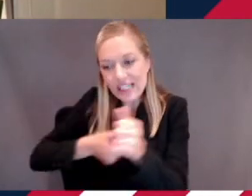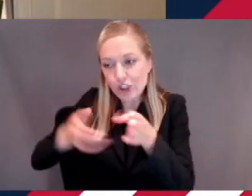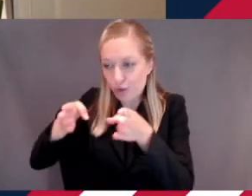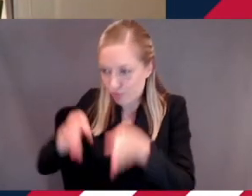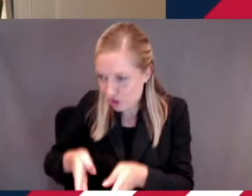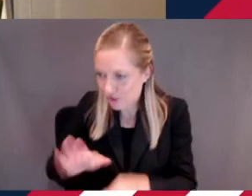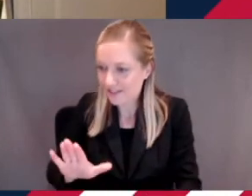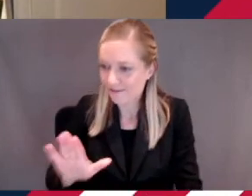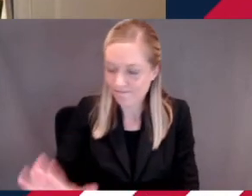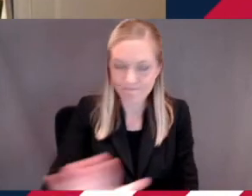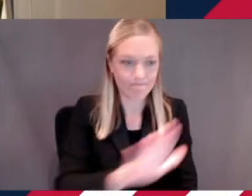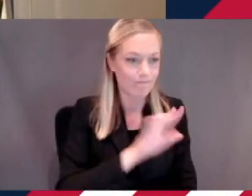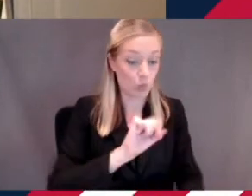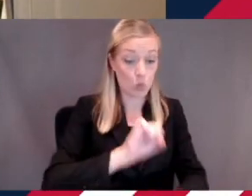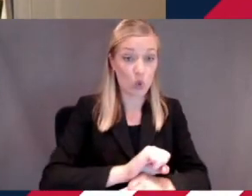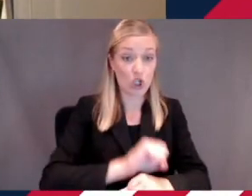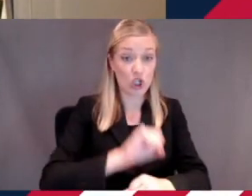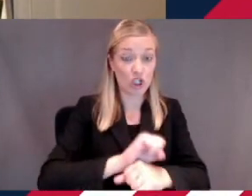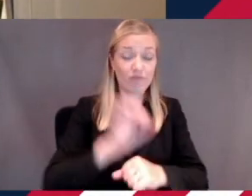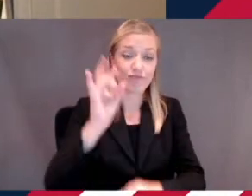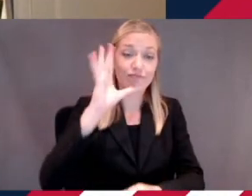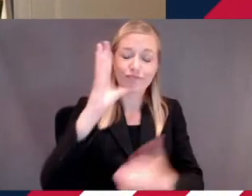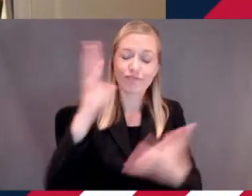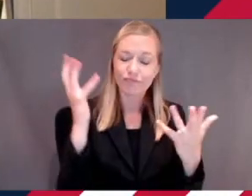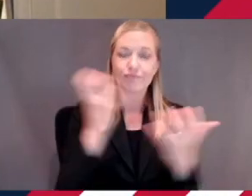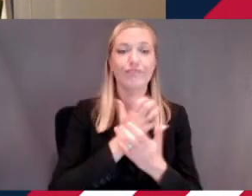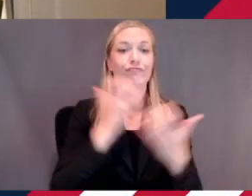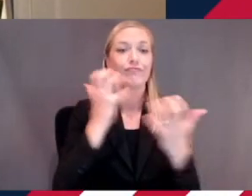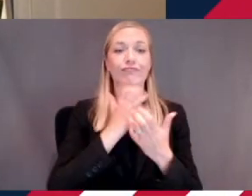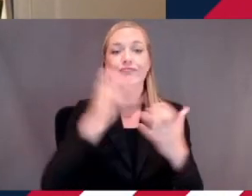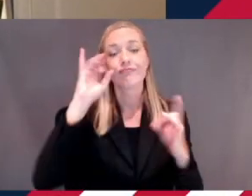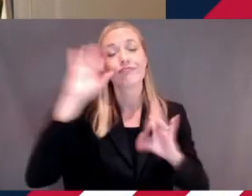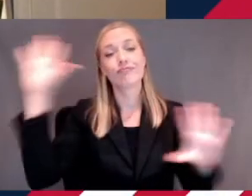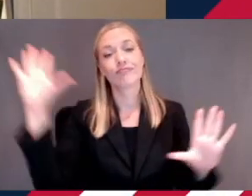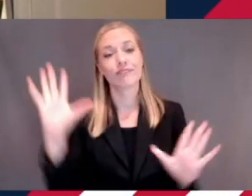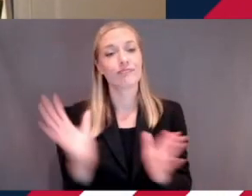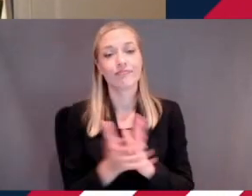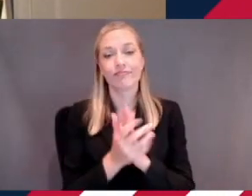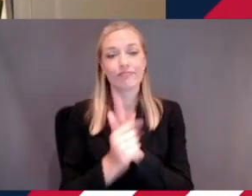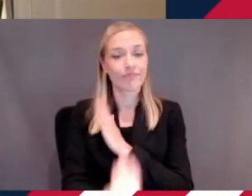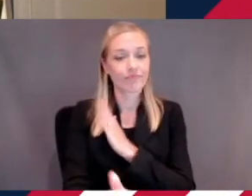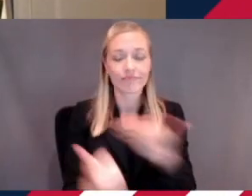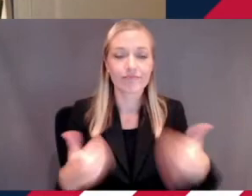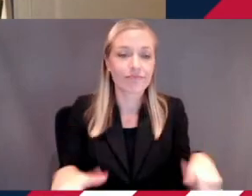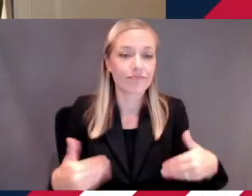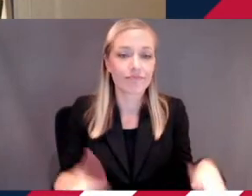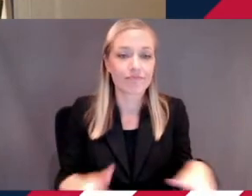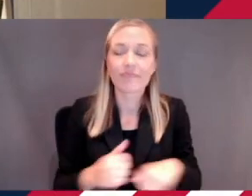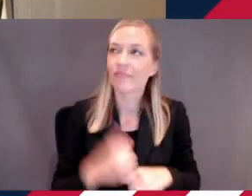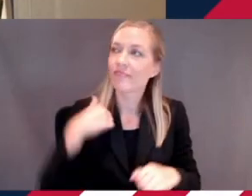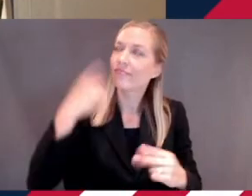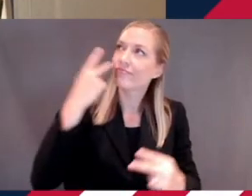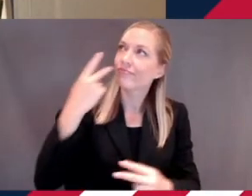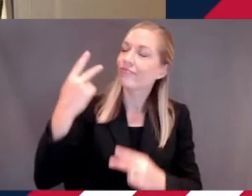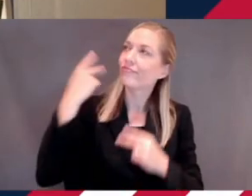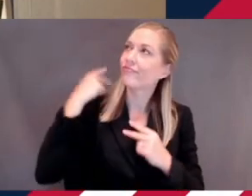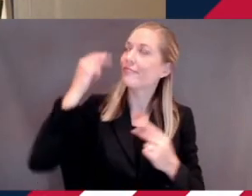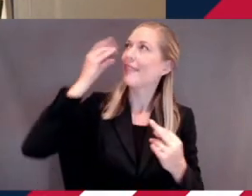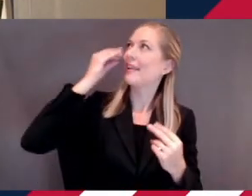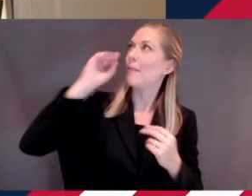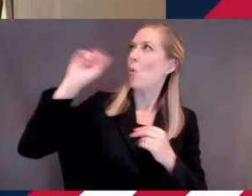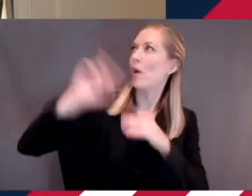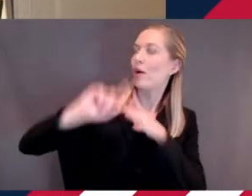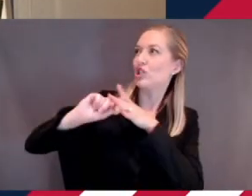extraordinary. I think about where we were and where we are, and I cannot say anything but thank you to